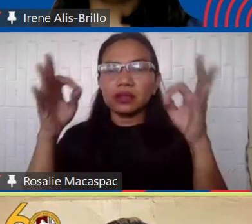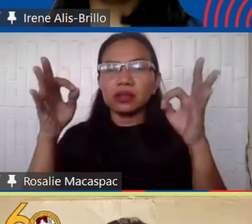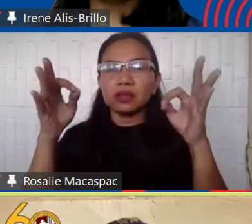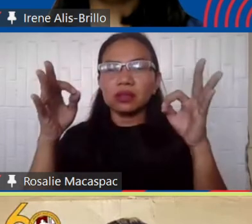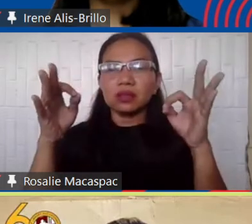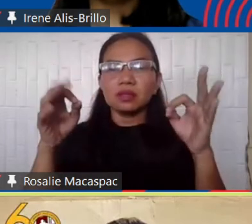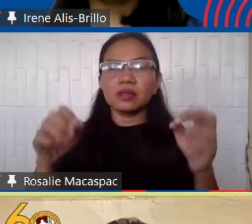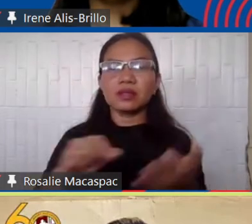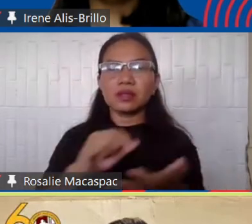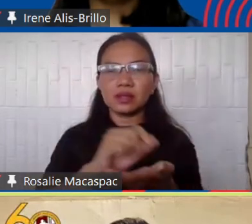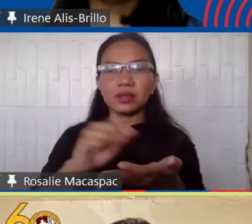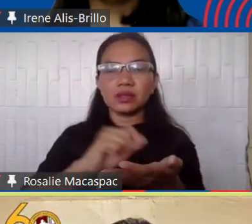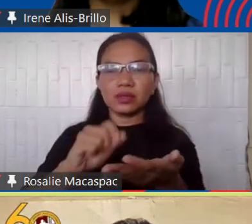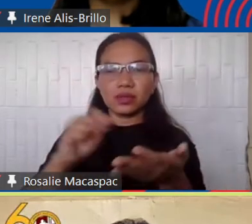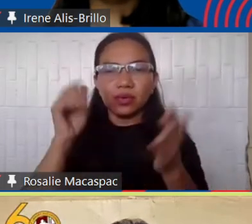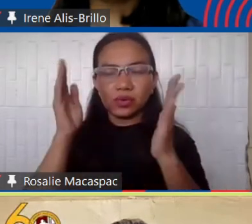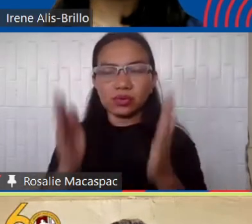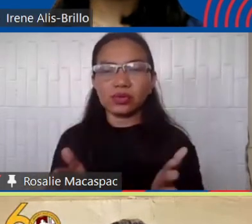author along with the advisor.